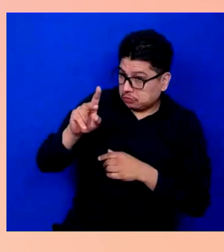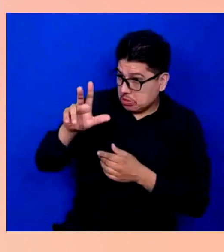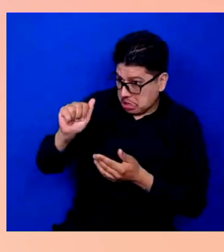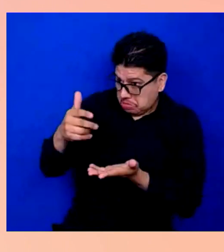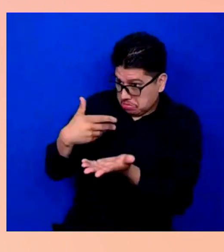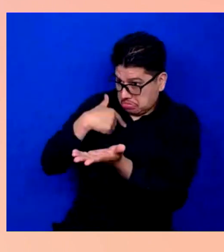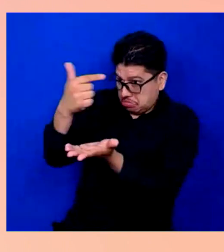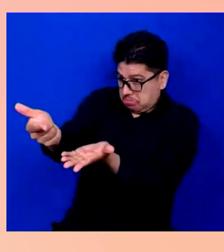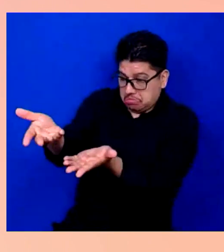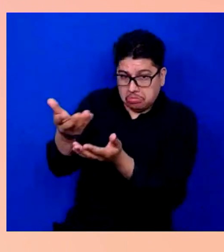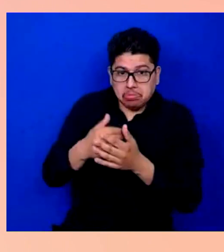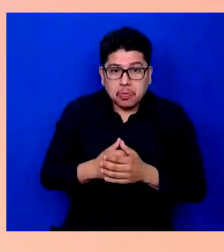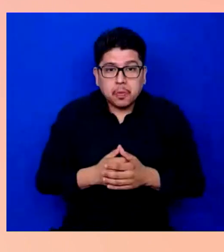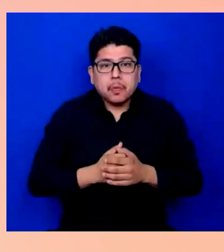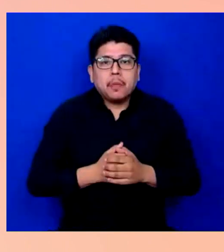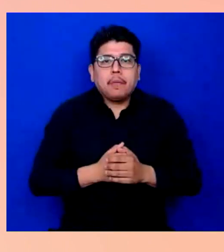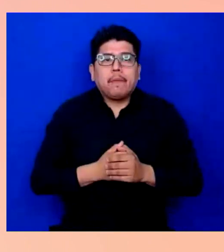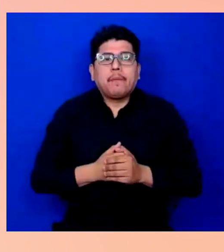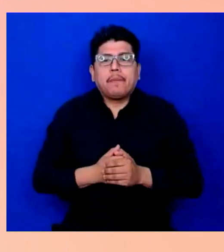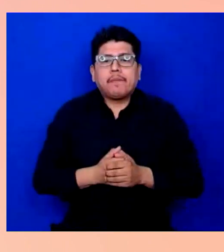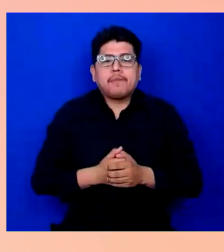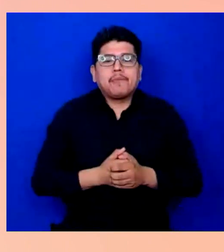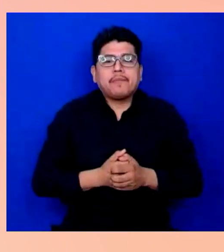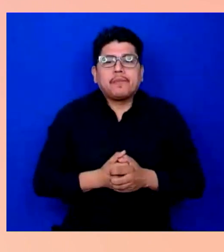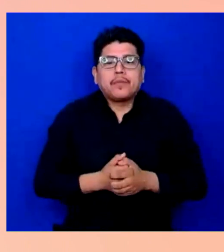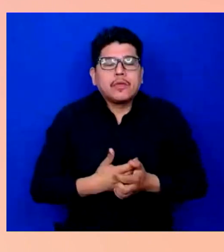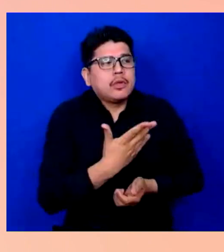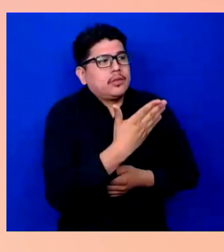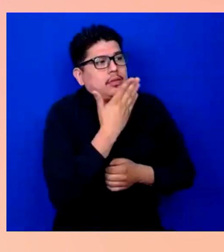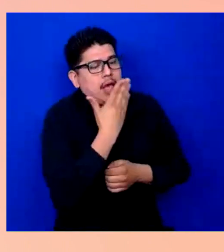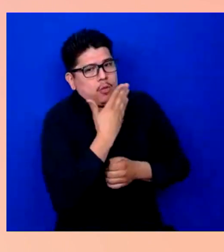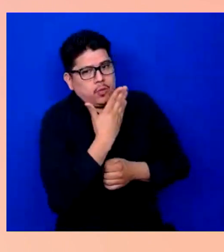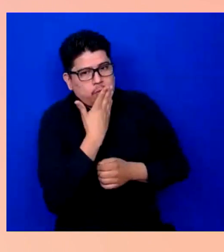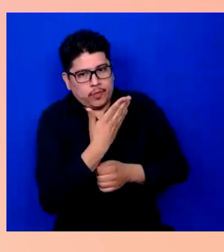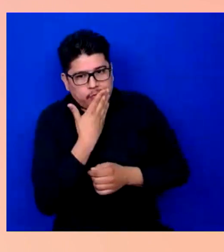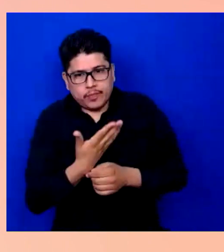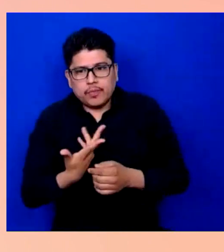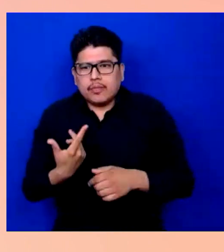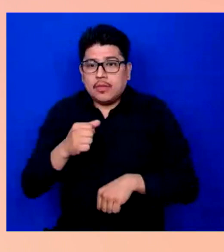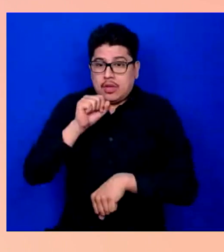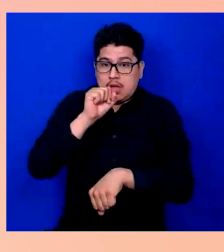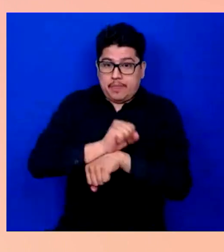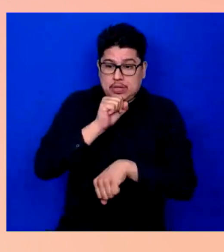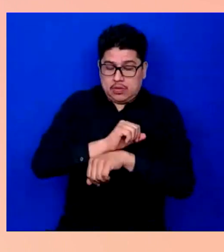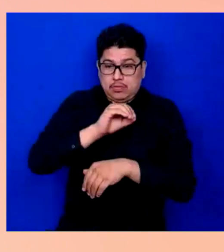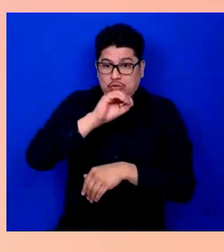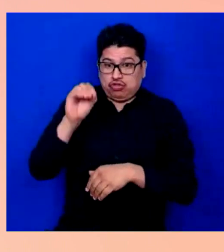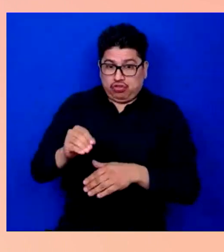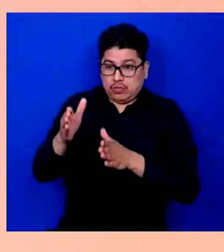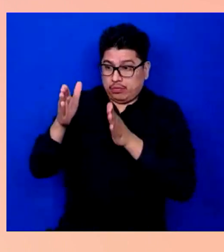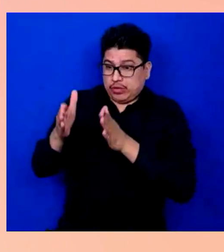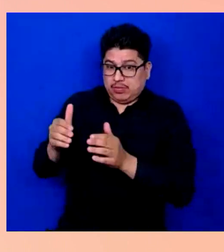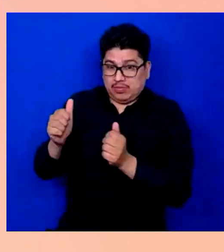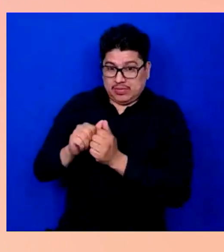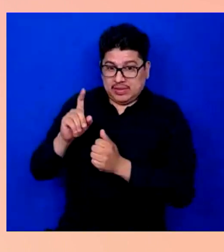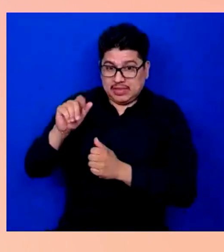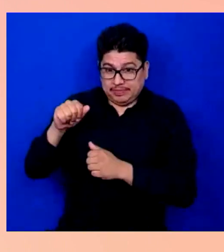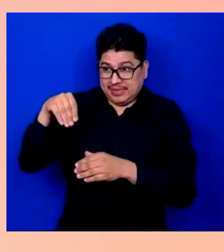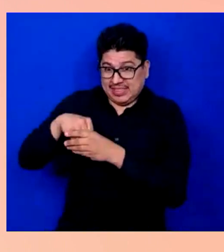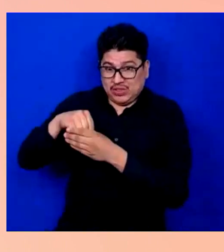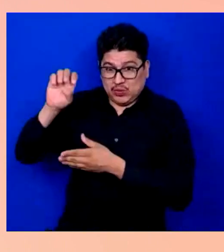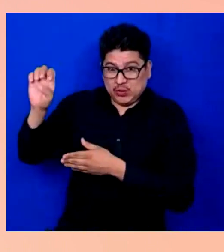Thank you, Railing. Well, the employment rate of persons with disabilities in Europe is also lower than of